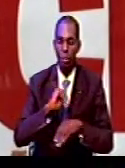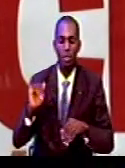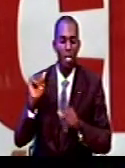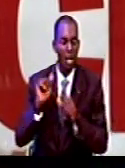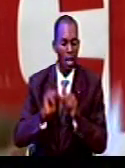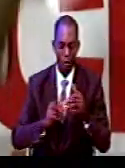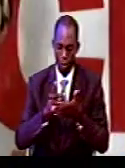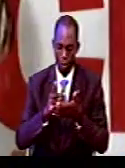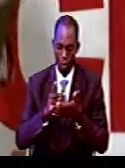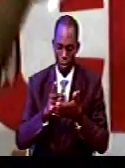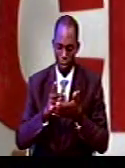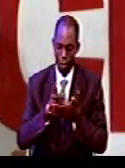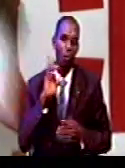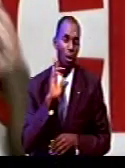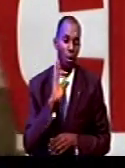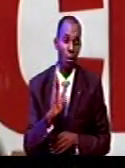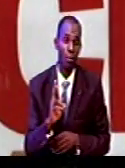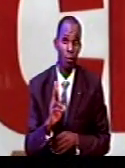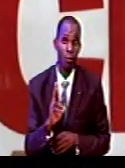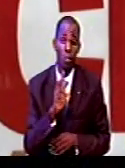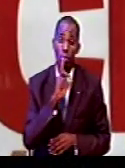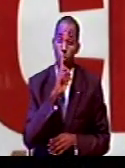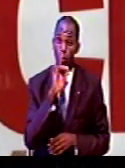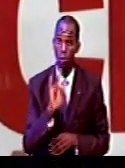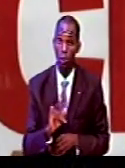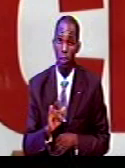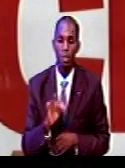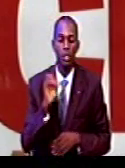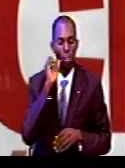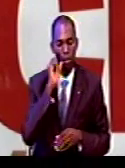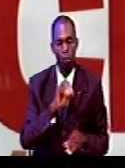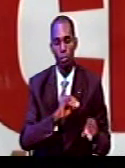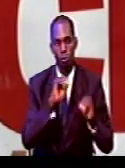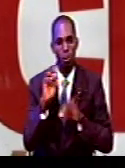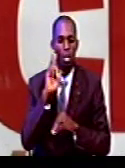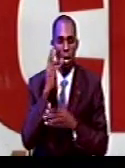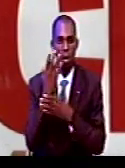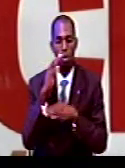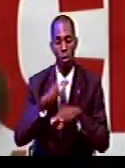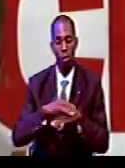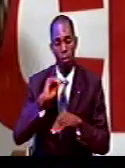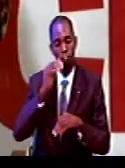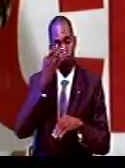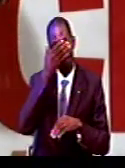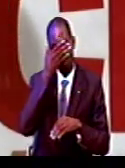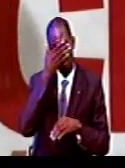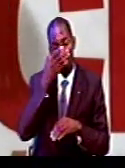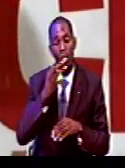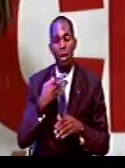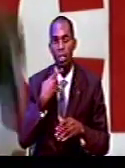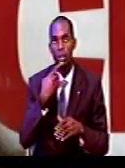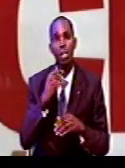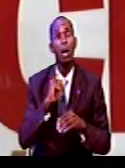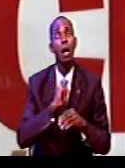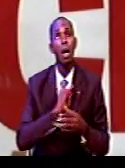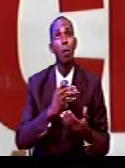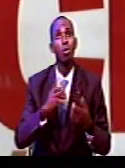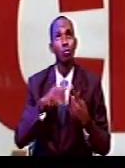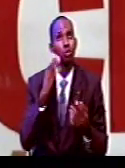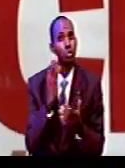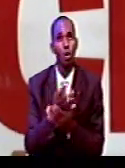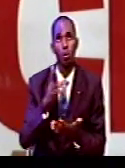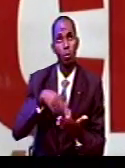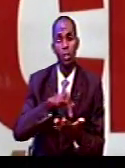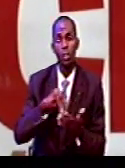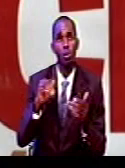God. I was touching every part of, I need the touch of God. Actually, as Father, I put my hand on my eyes.